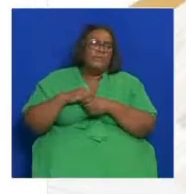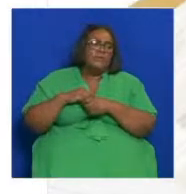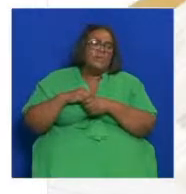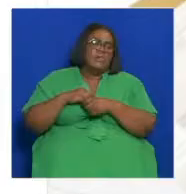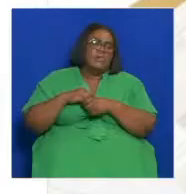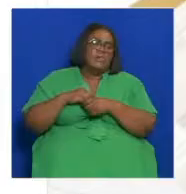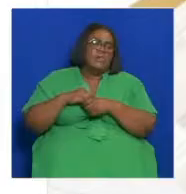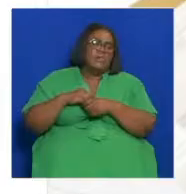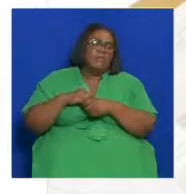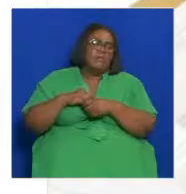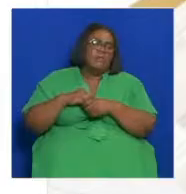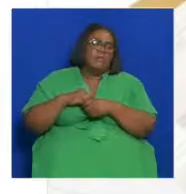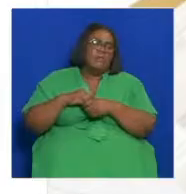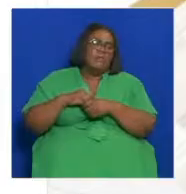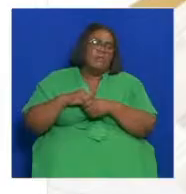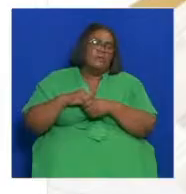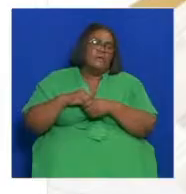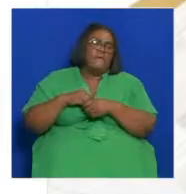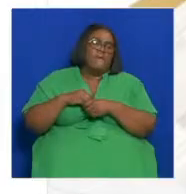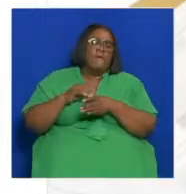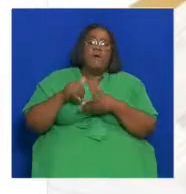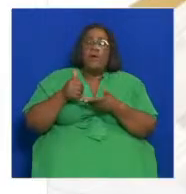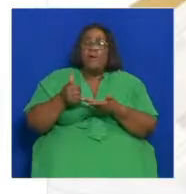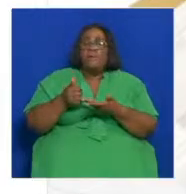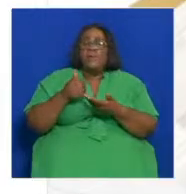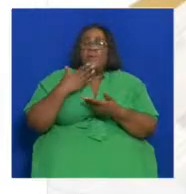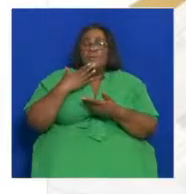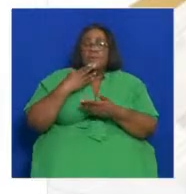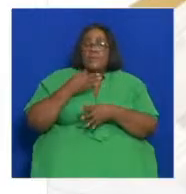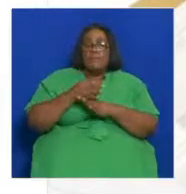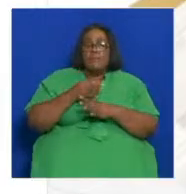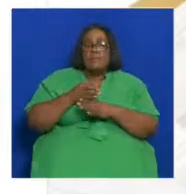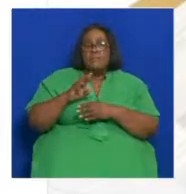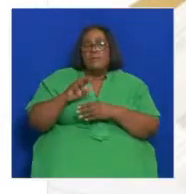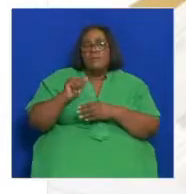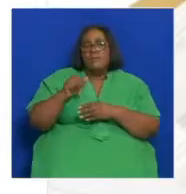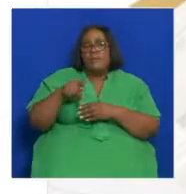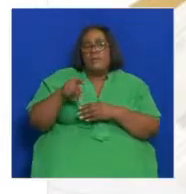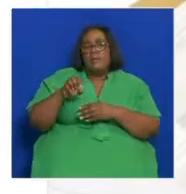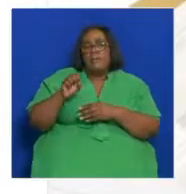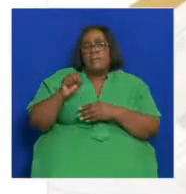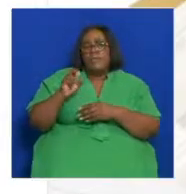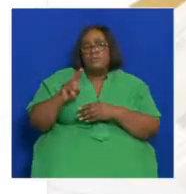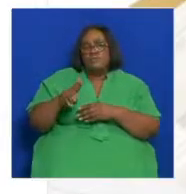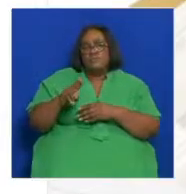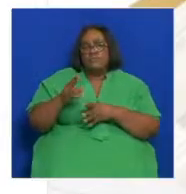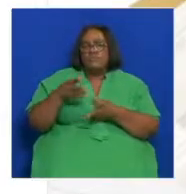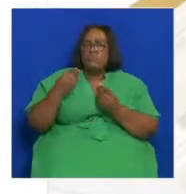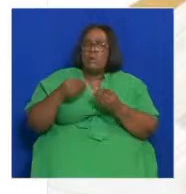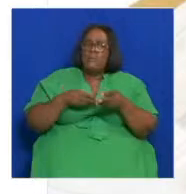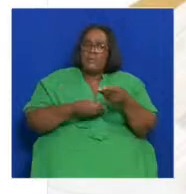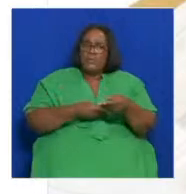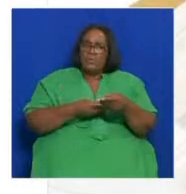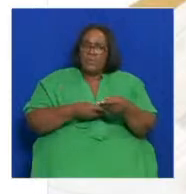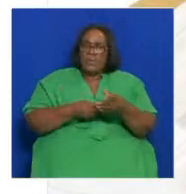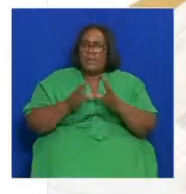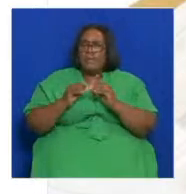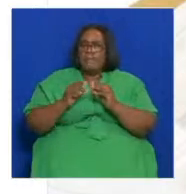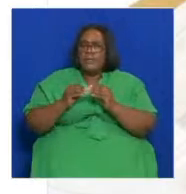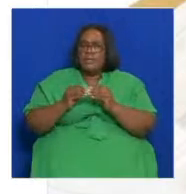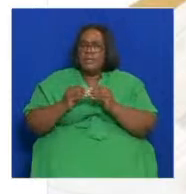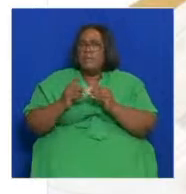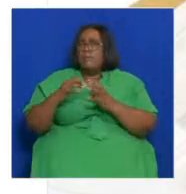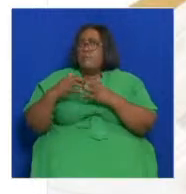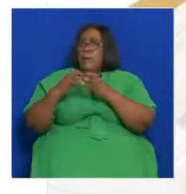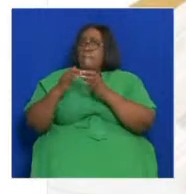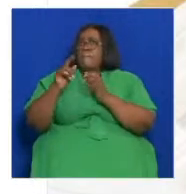Assisting Mr. Rapeso to obtain the docket, a meeting convened by the ID to discuss the